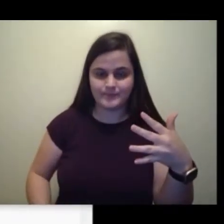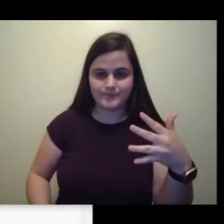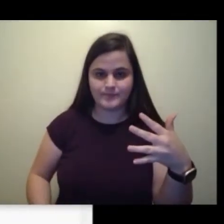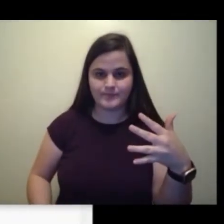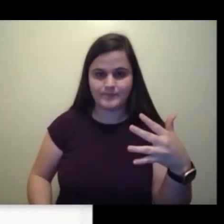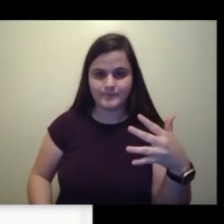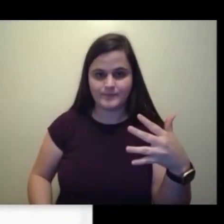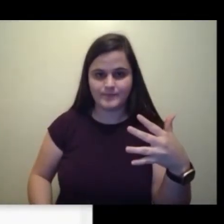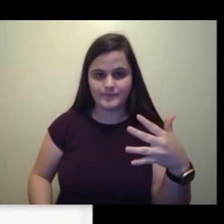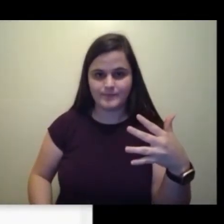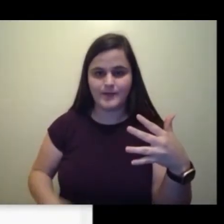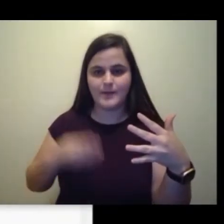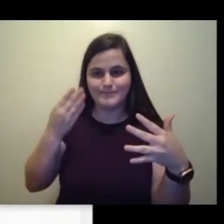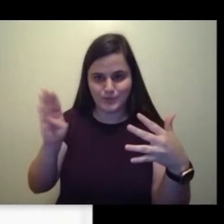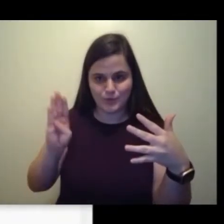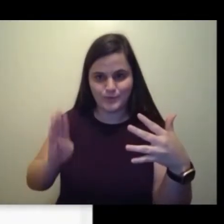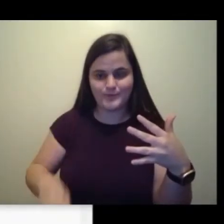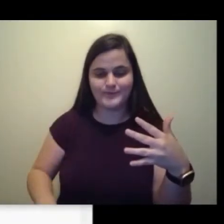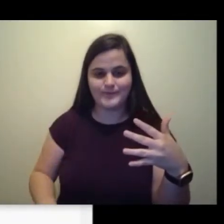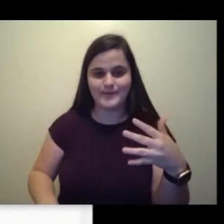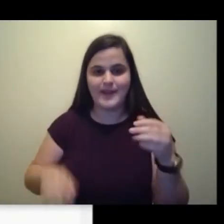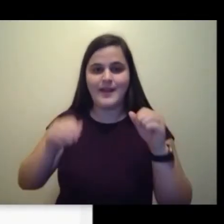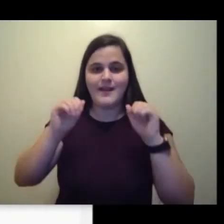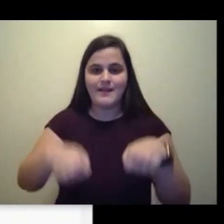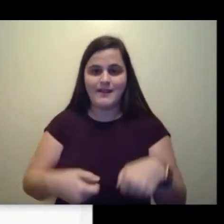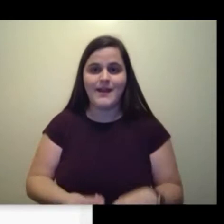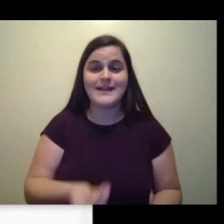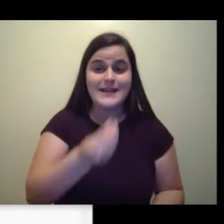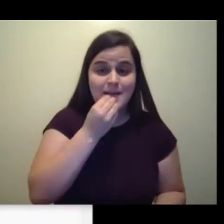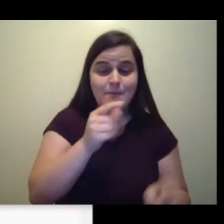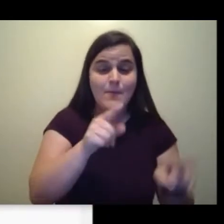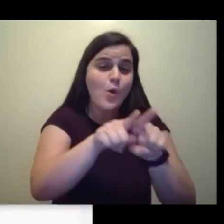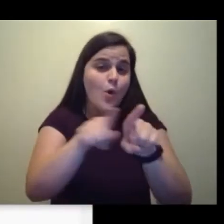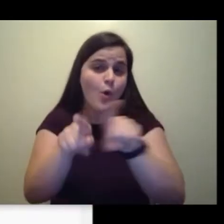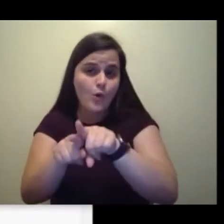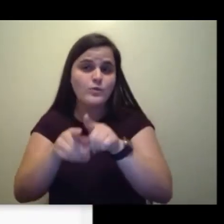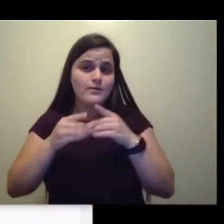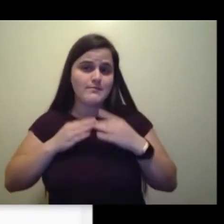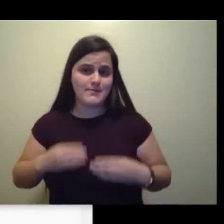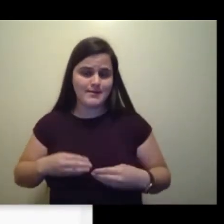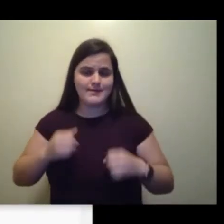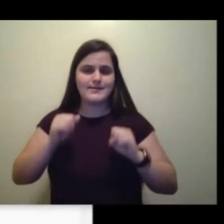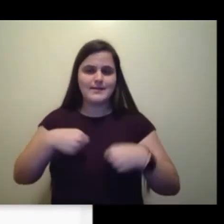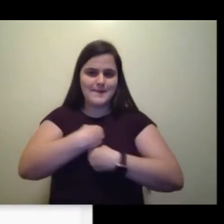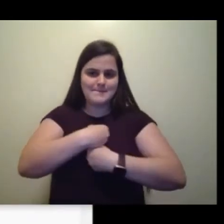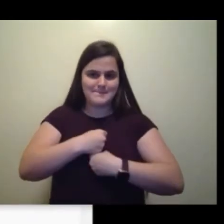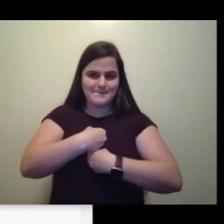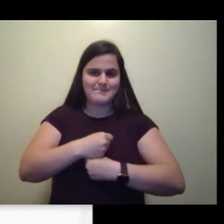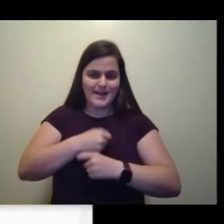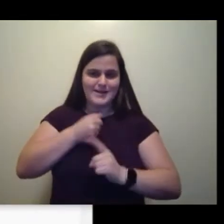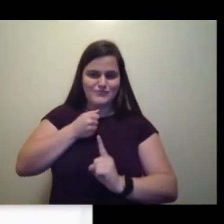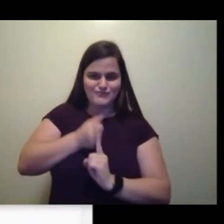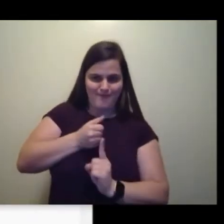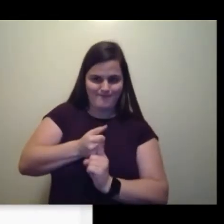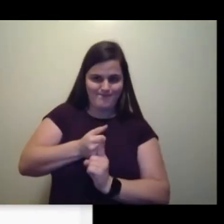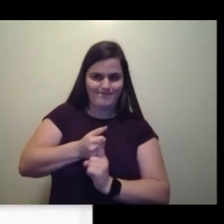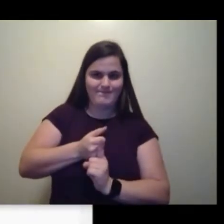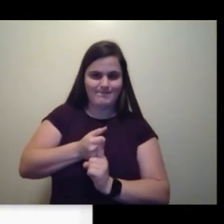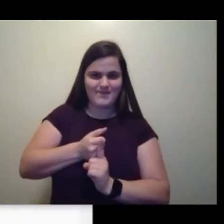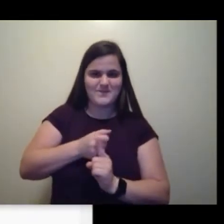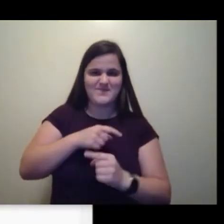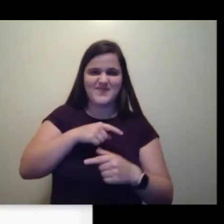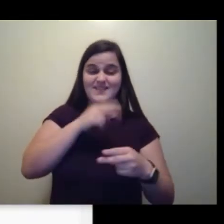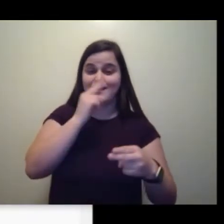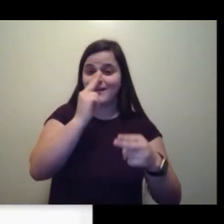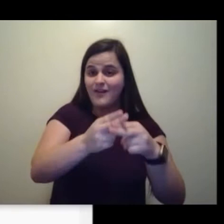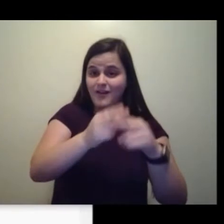acid, and serine, that we can get from foods, but we can also make ourselves. These are